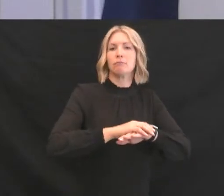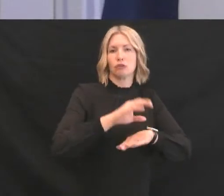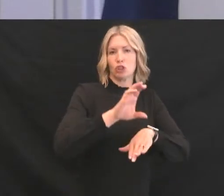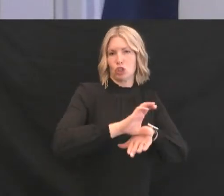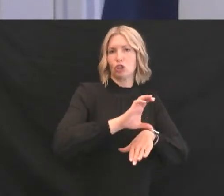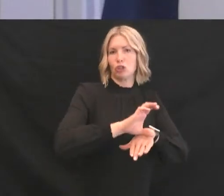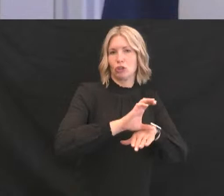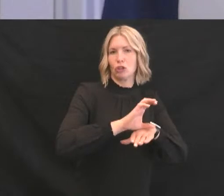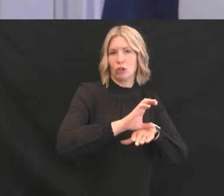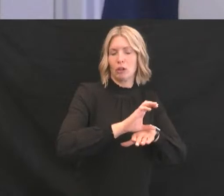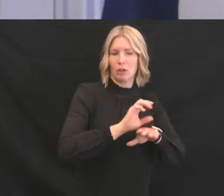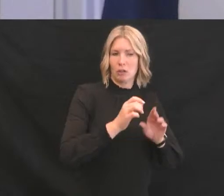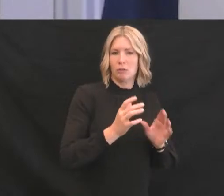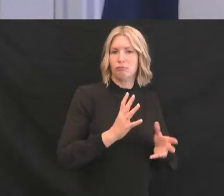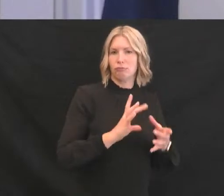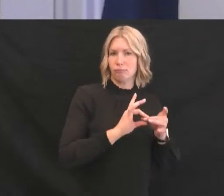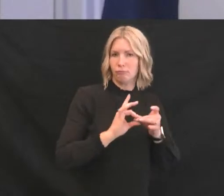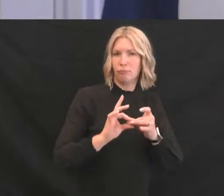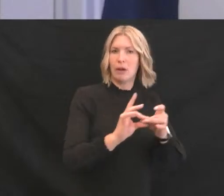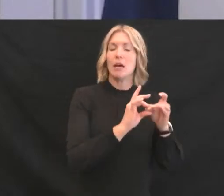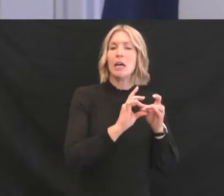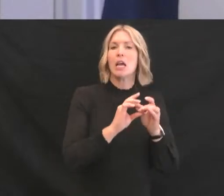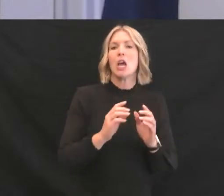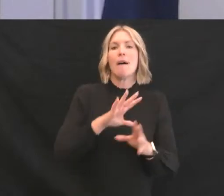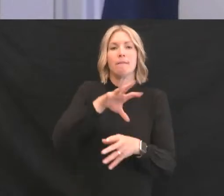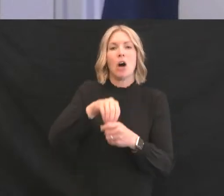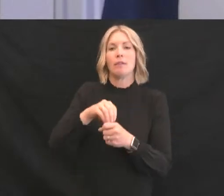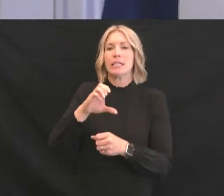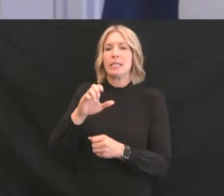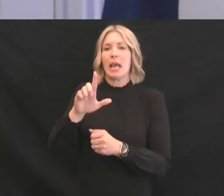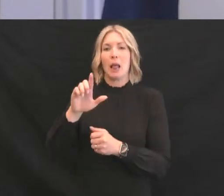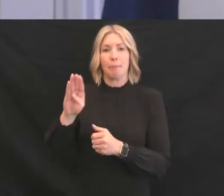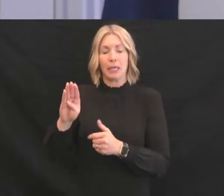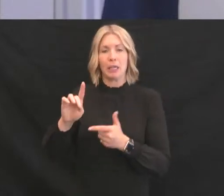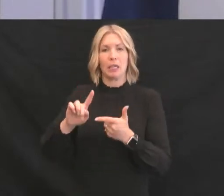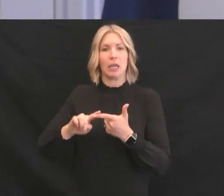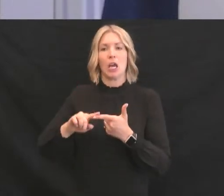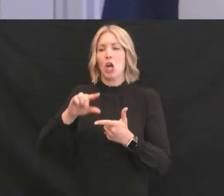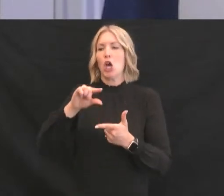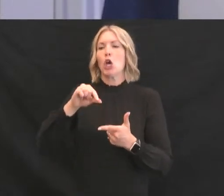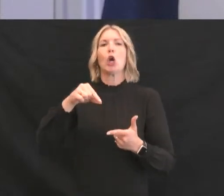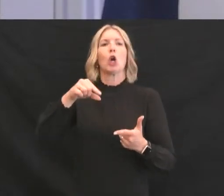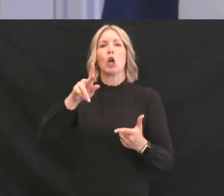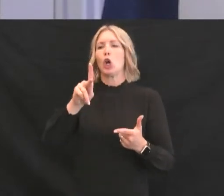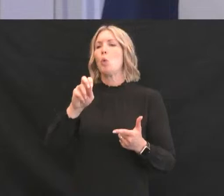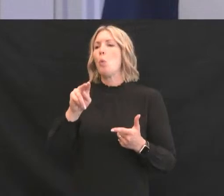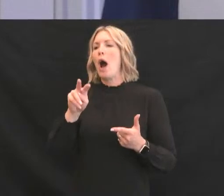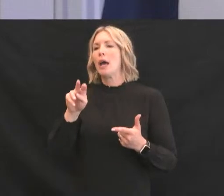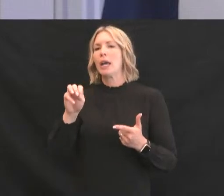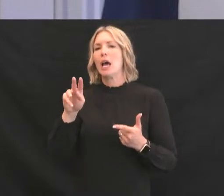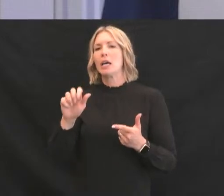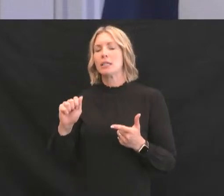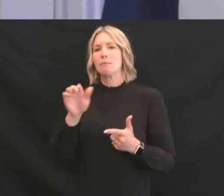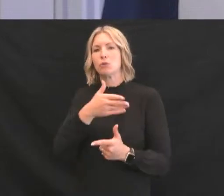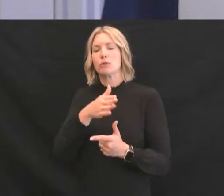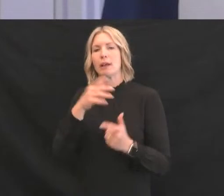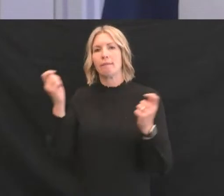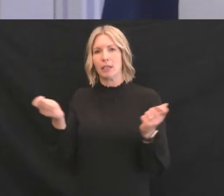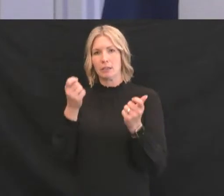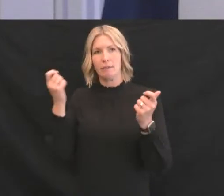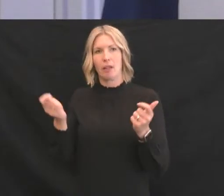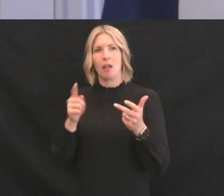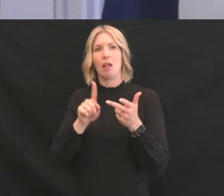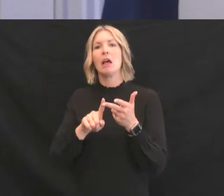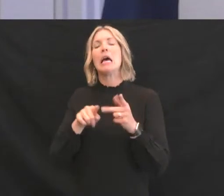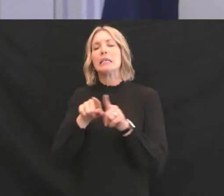Avalon Battalion Band of the Church Lads Brigade, Kiwanis Music Festival, as well as mentored students for examinations